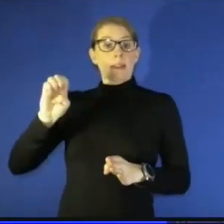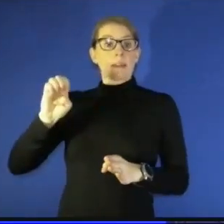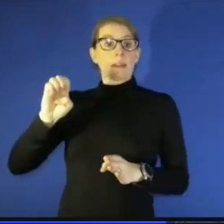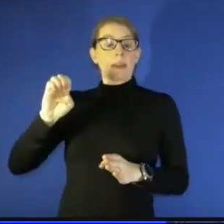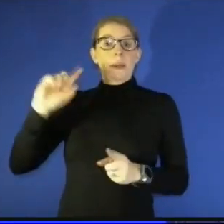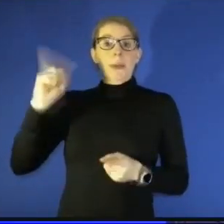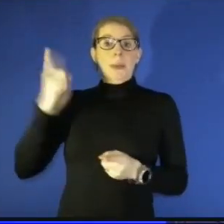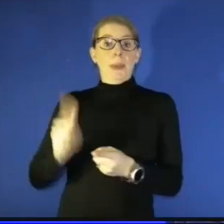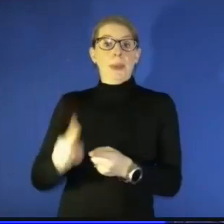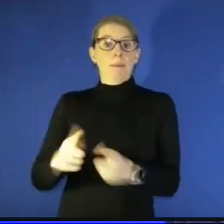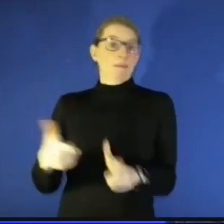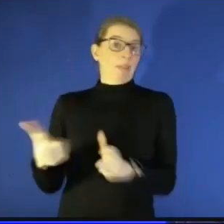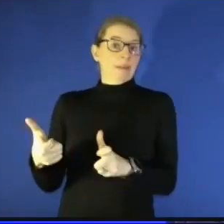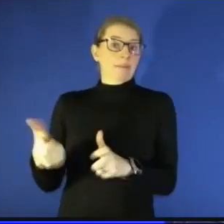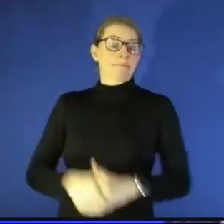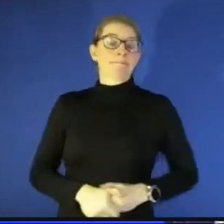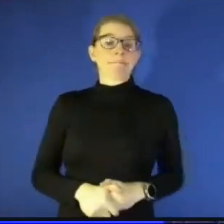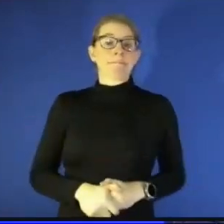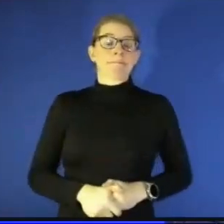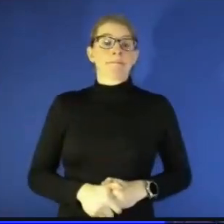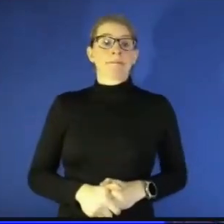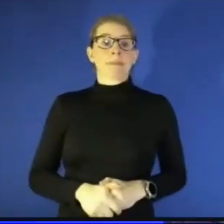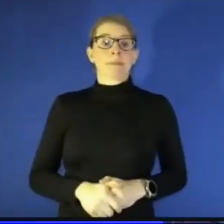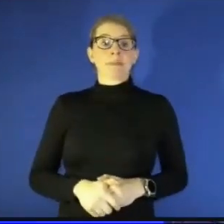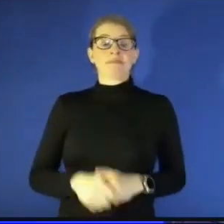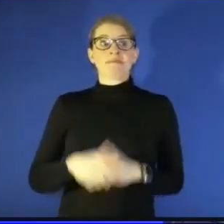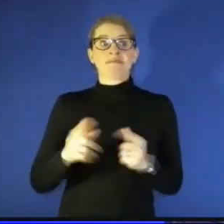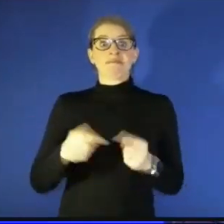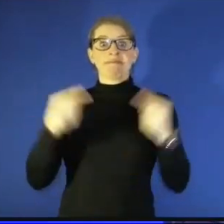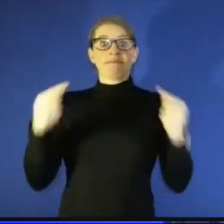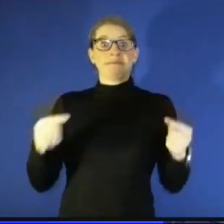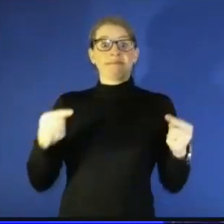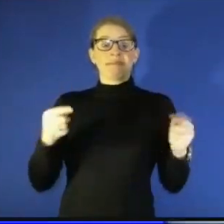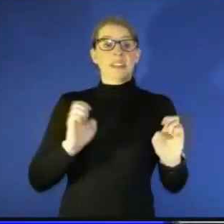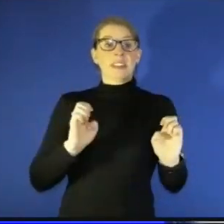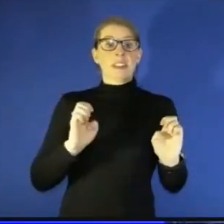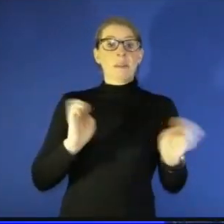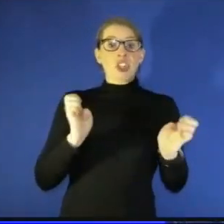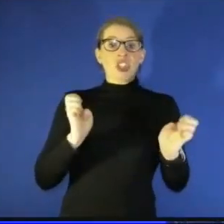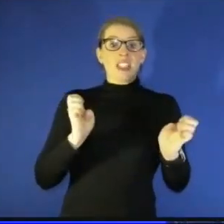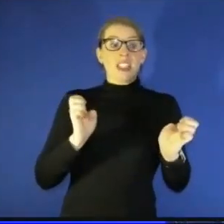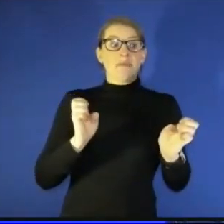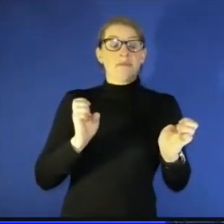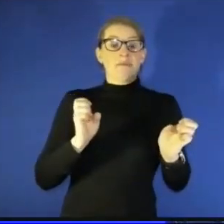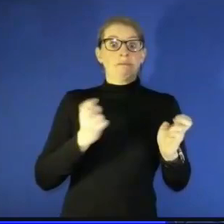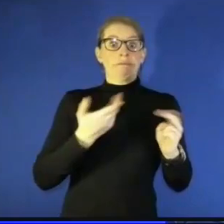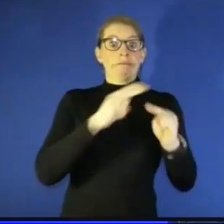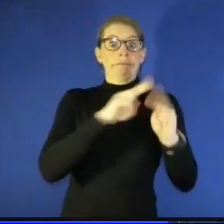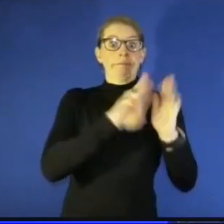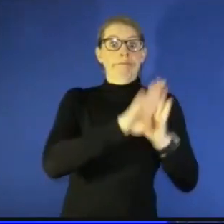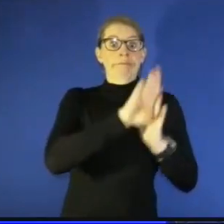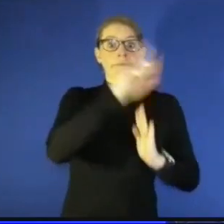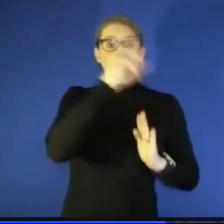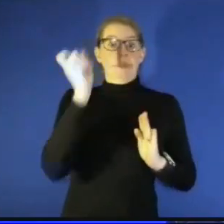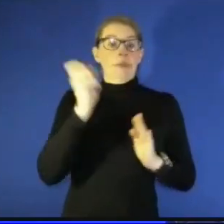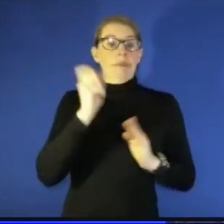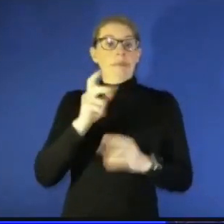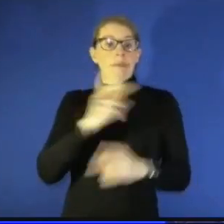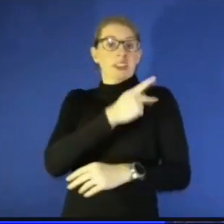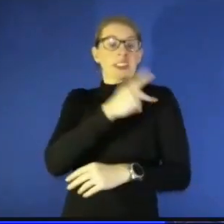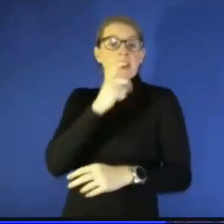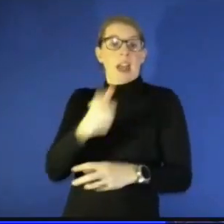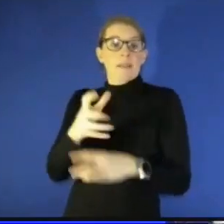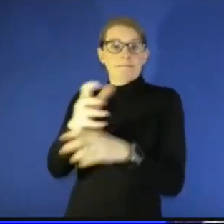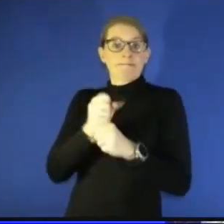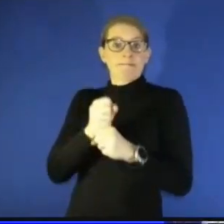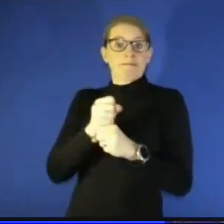substantial way. And then conversely, the emergencies escalated because the patients aren't receiving the same preventative care that they